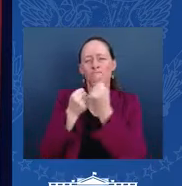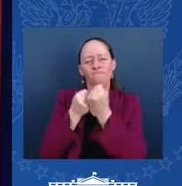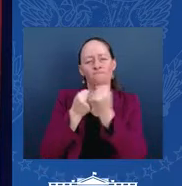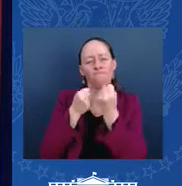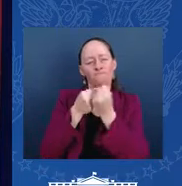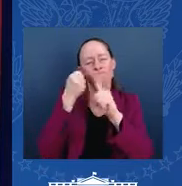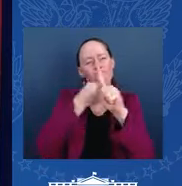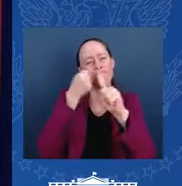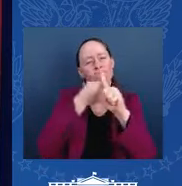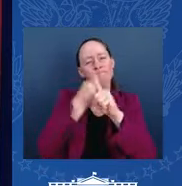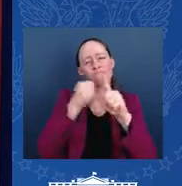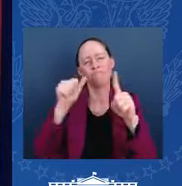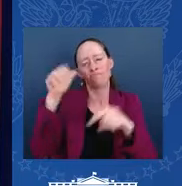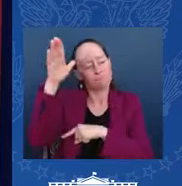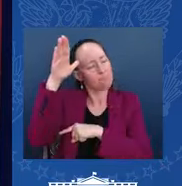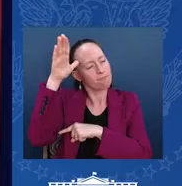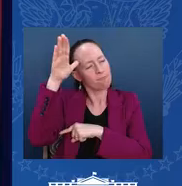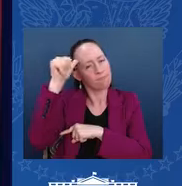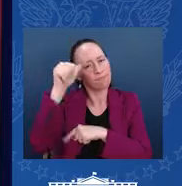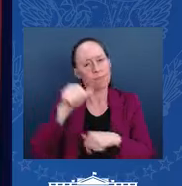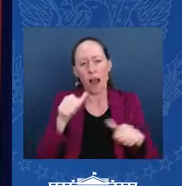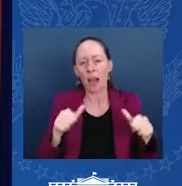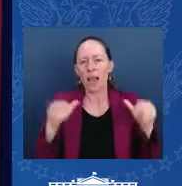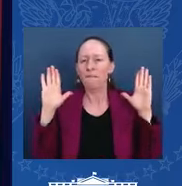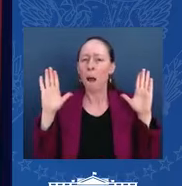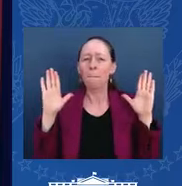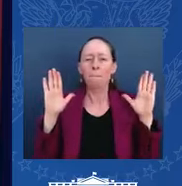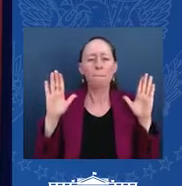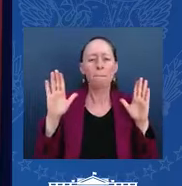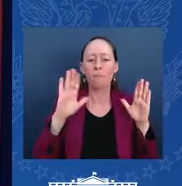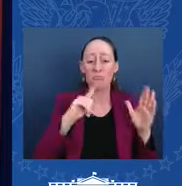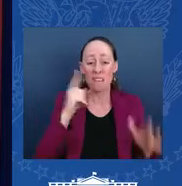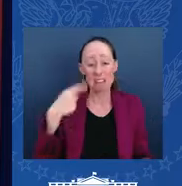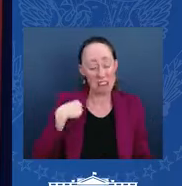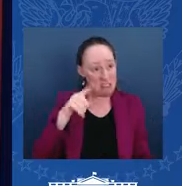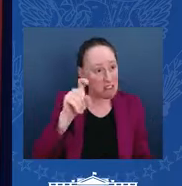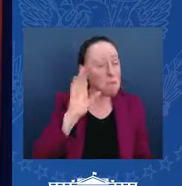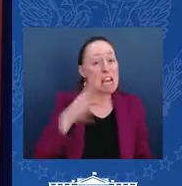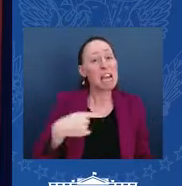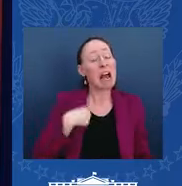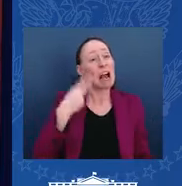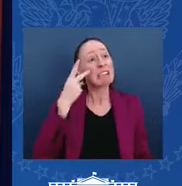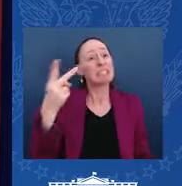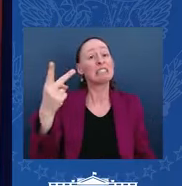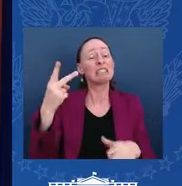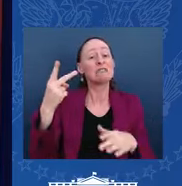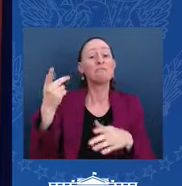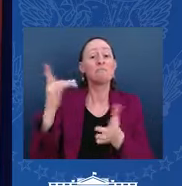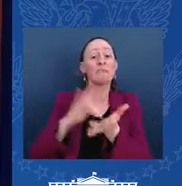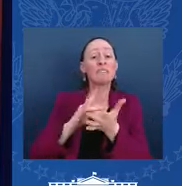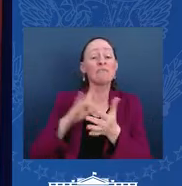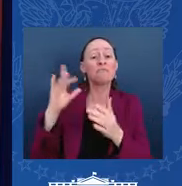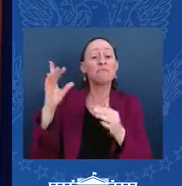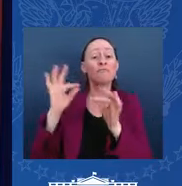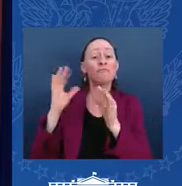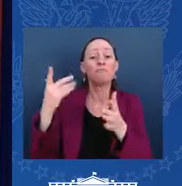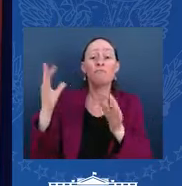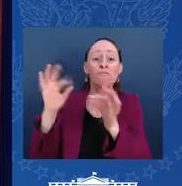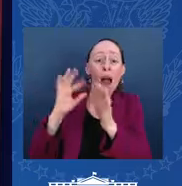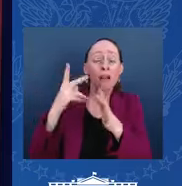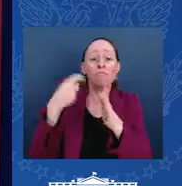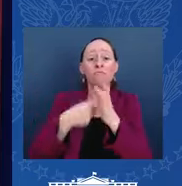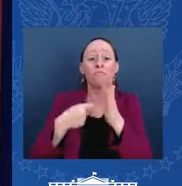thought I would see lower drug prices, but President Joe Biden and Vice President Kamala Harris fought Big Pharma and made it